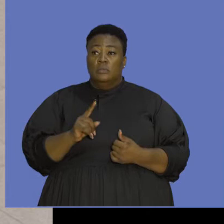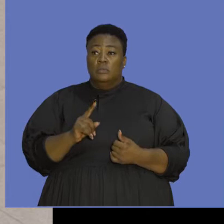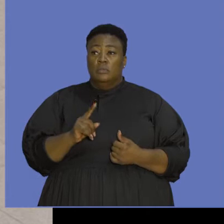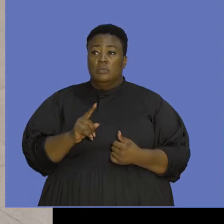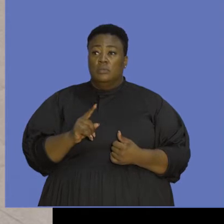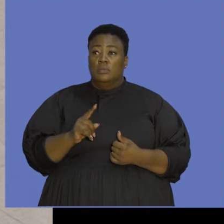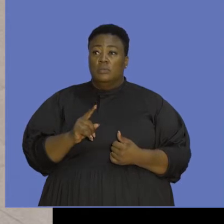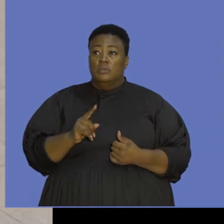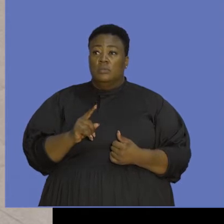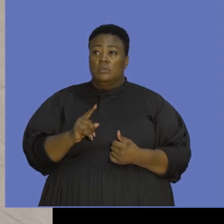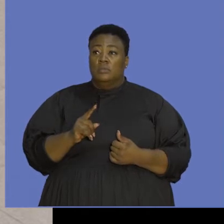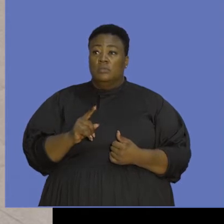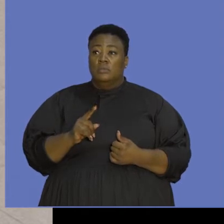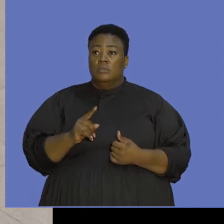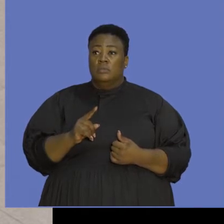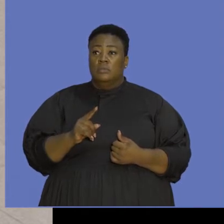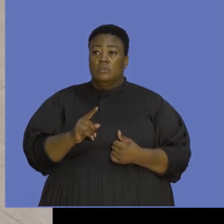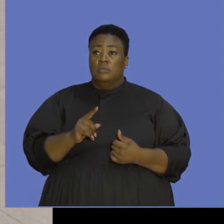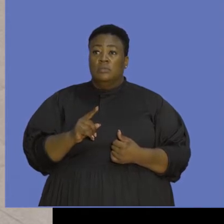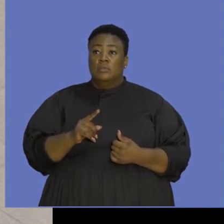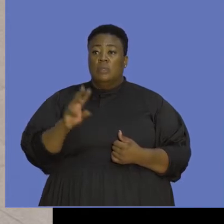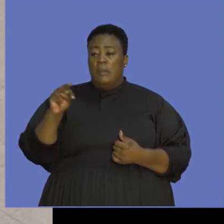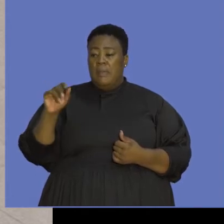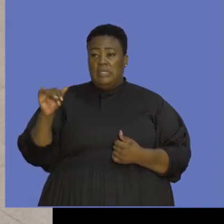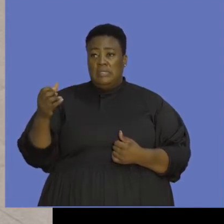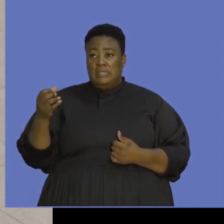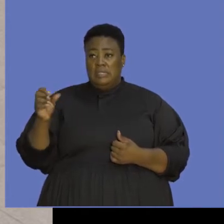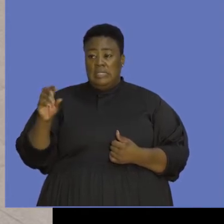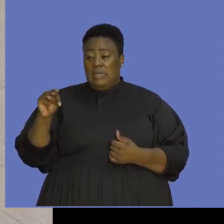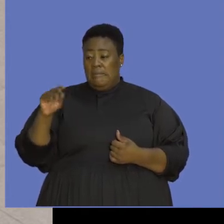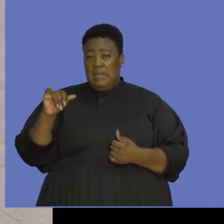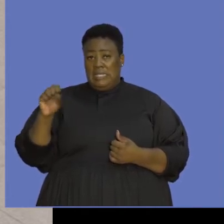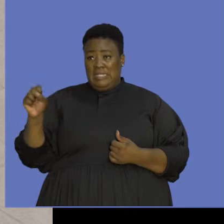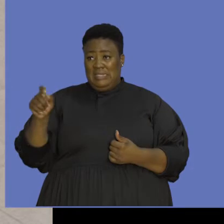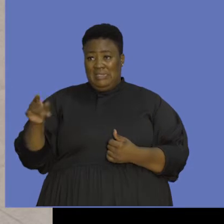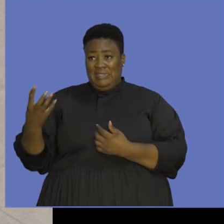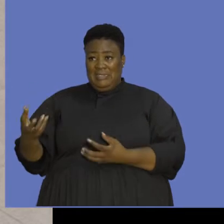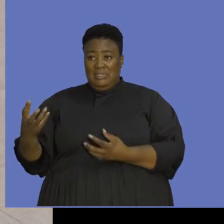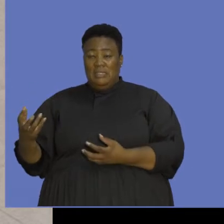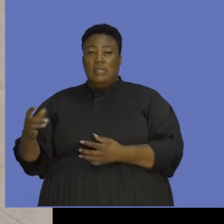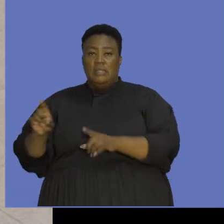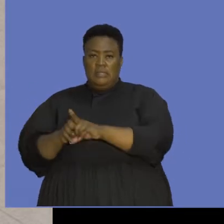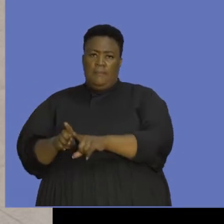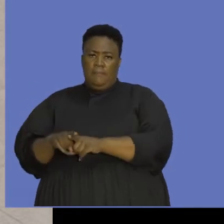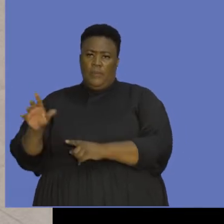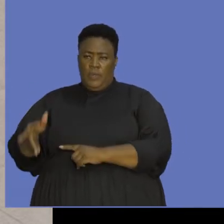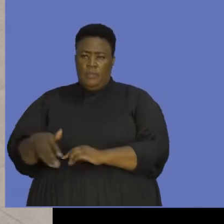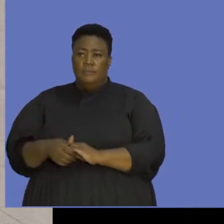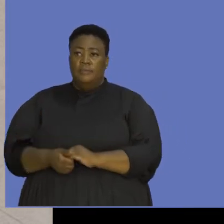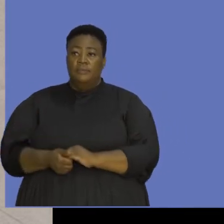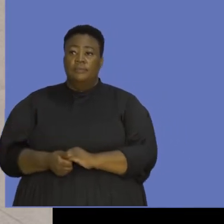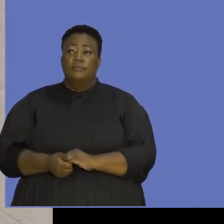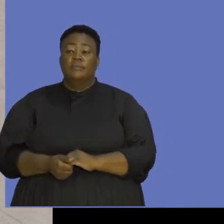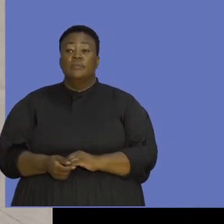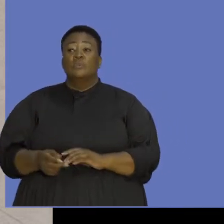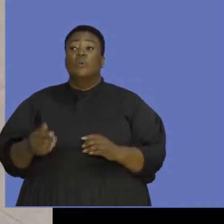keep the mass on the string the same. So I'm going to take those away. Let's keep it at